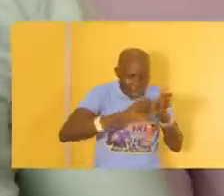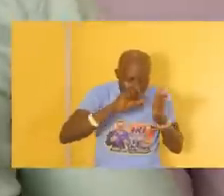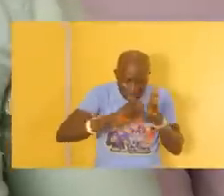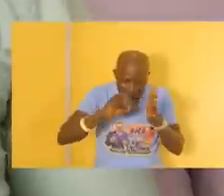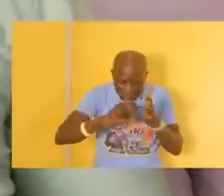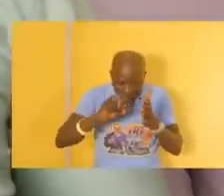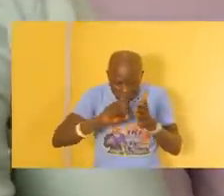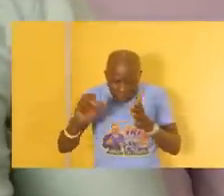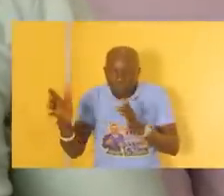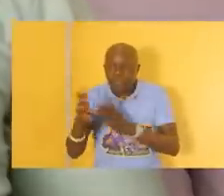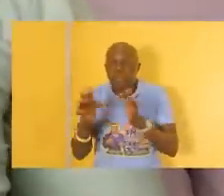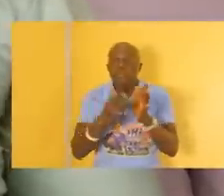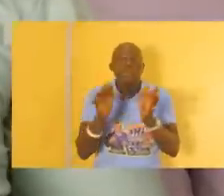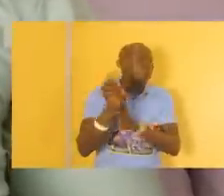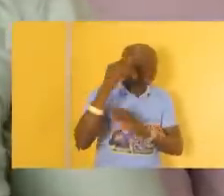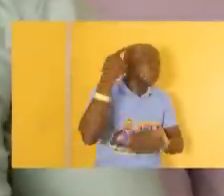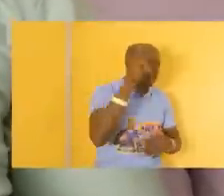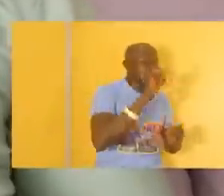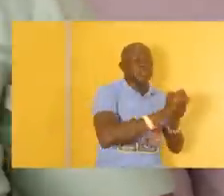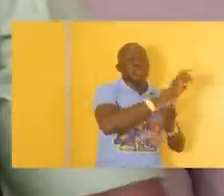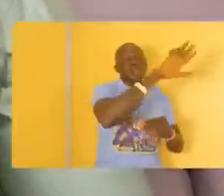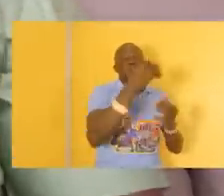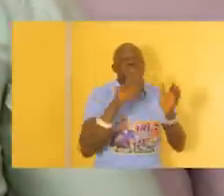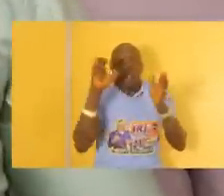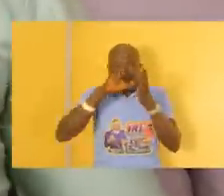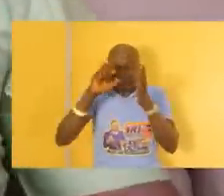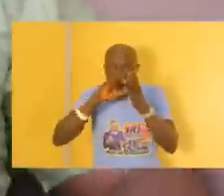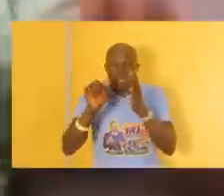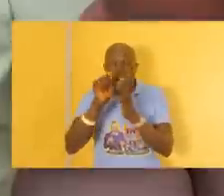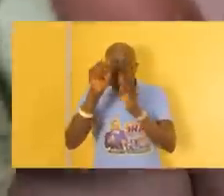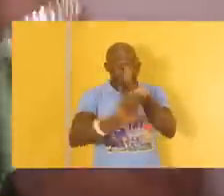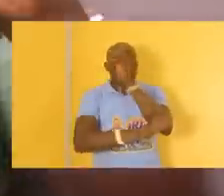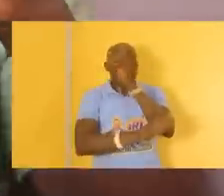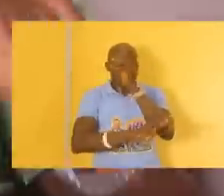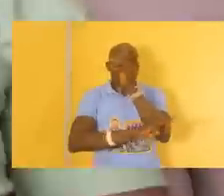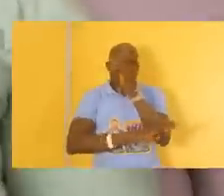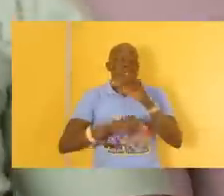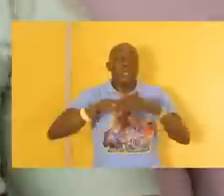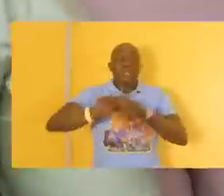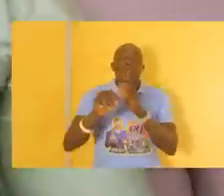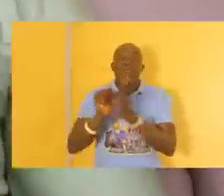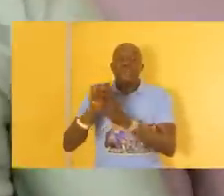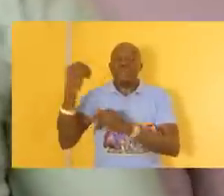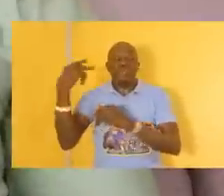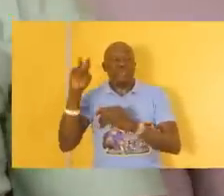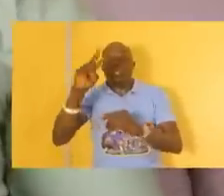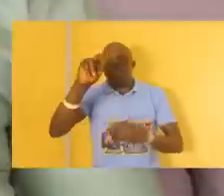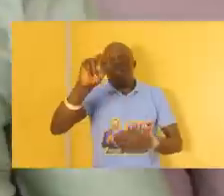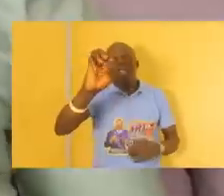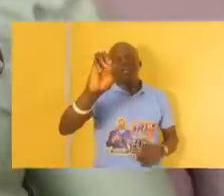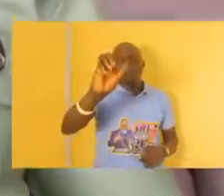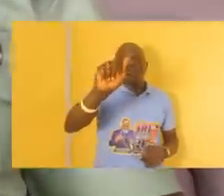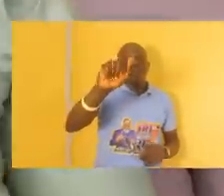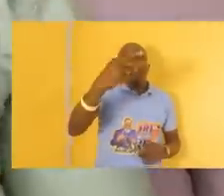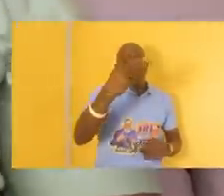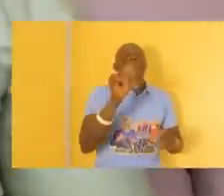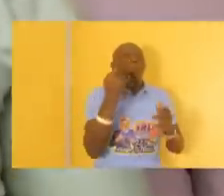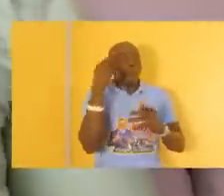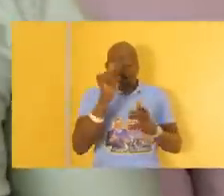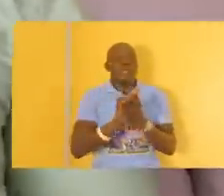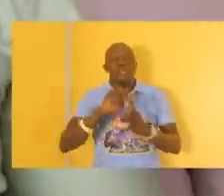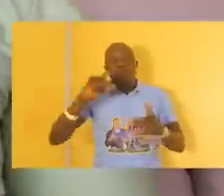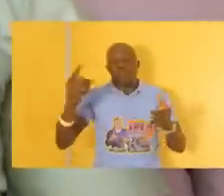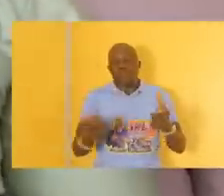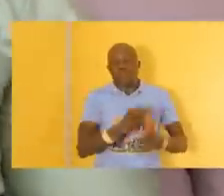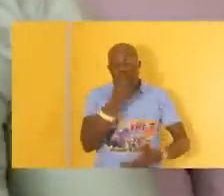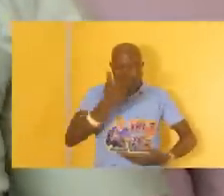That the person in that diaspora will just say goodness. You are nearby. Listen to me, sir. If you want that report